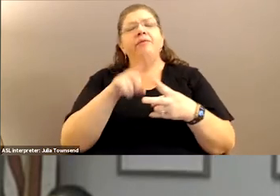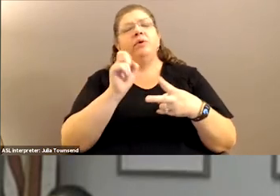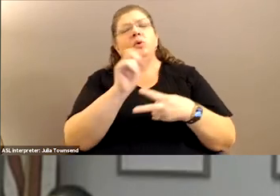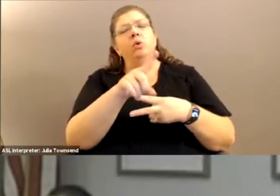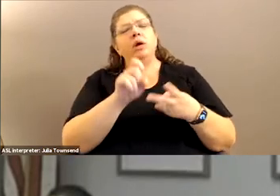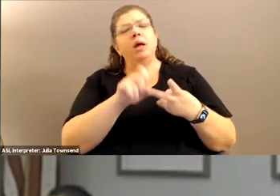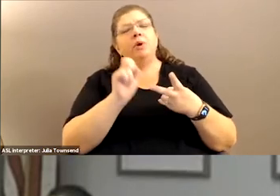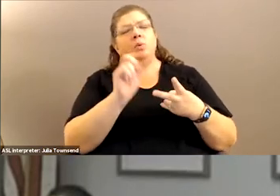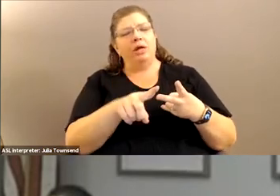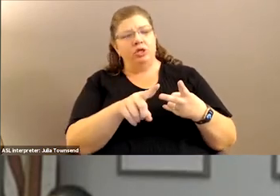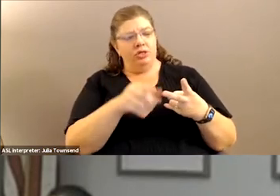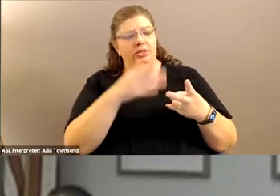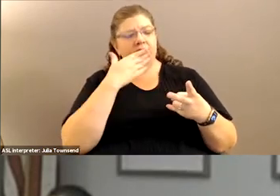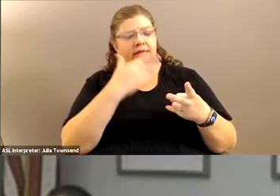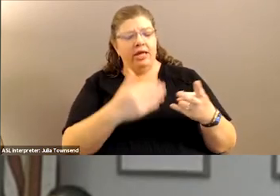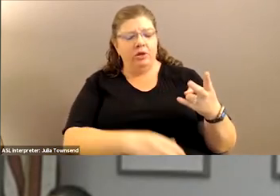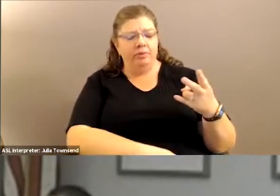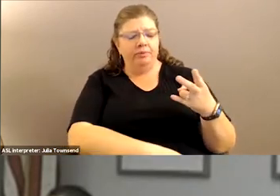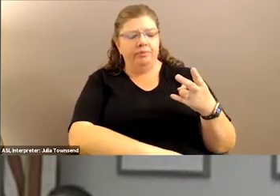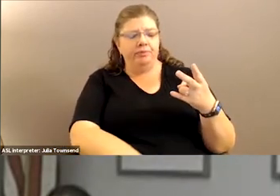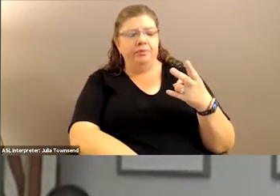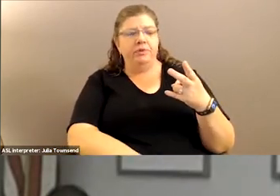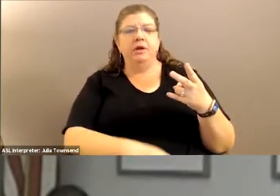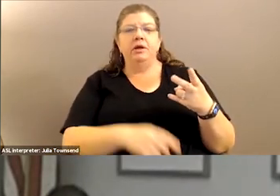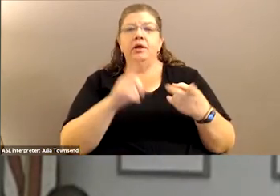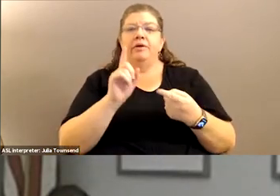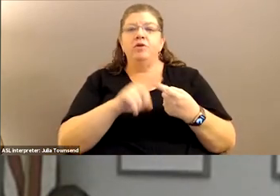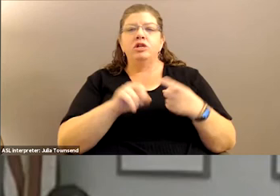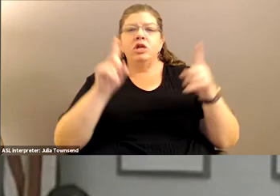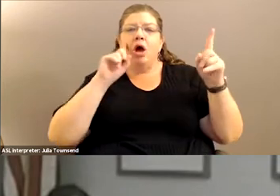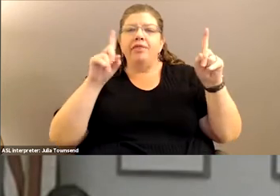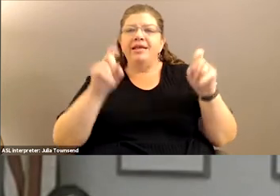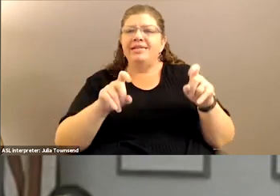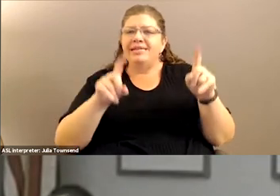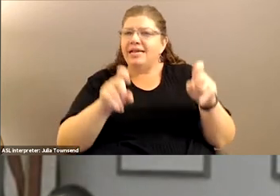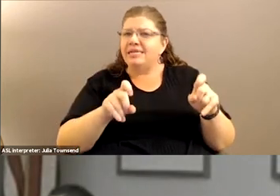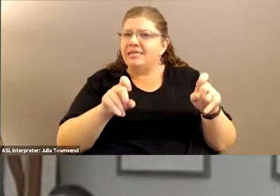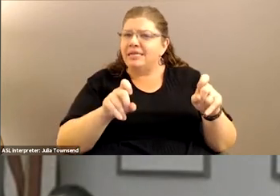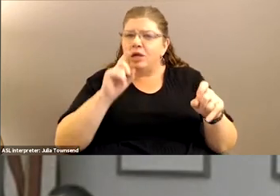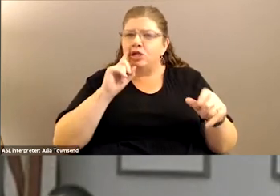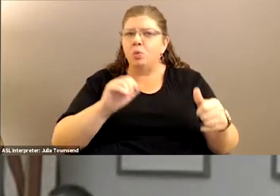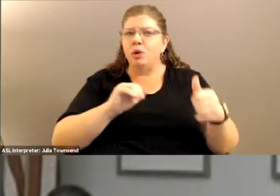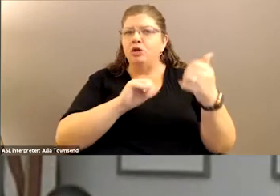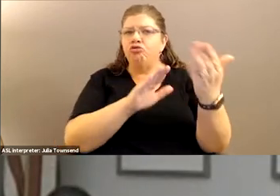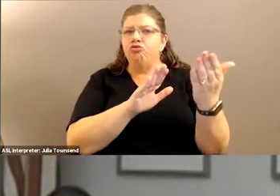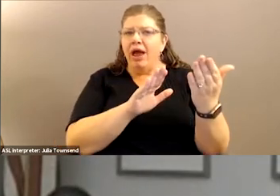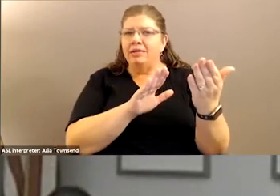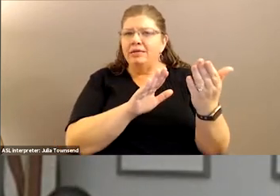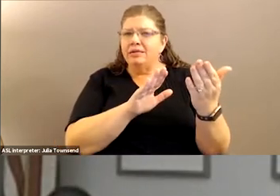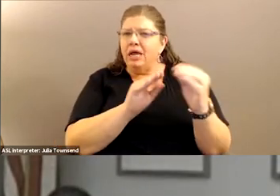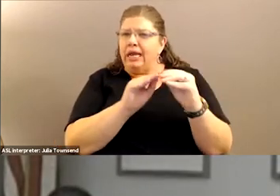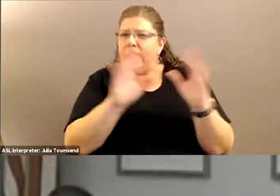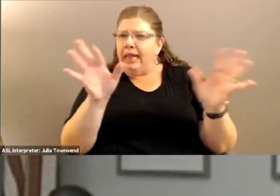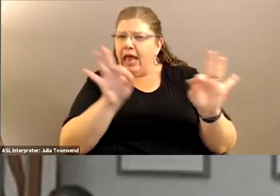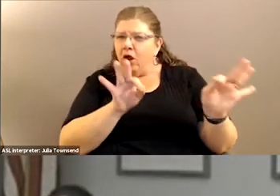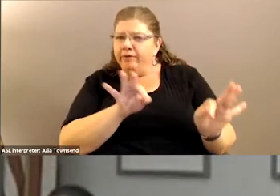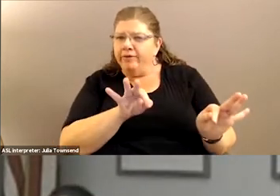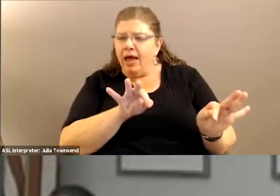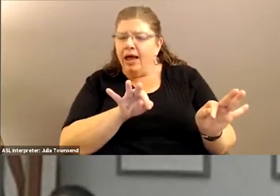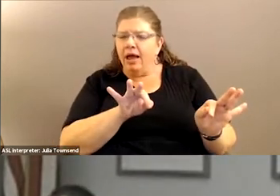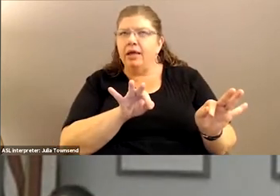dr wagner thank you um the first is on the testing uh i just wanted to address um and just to clarify